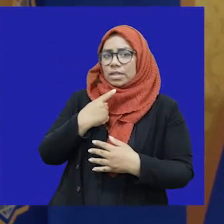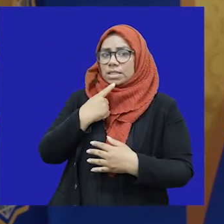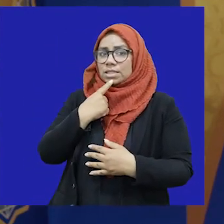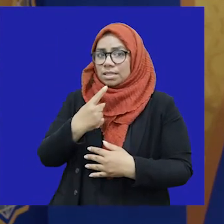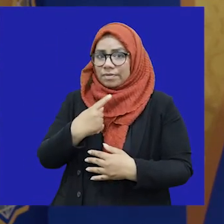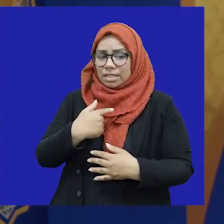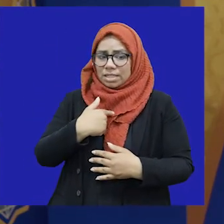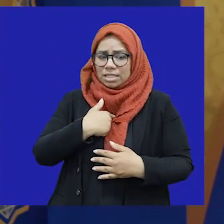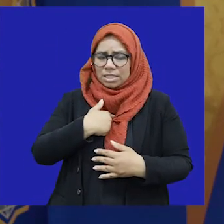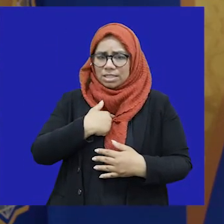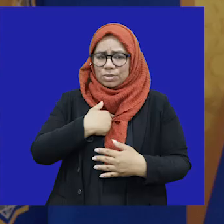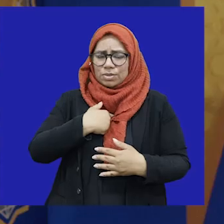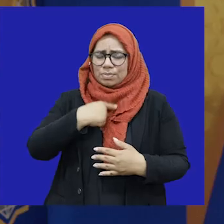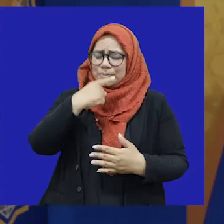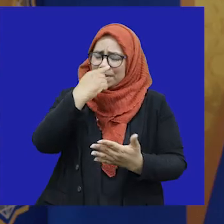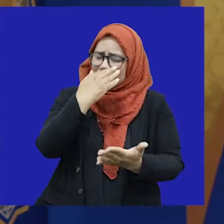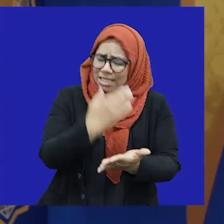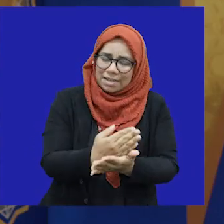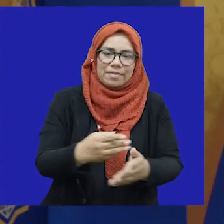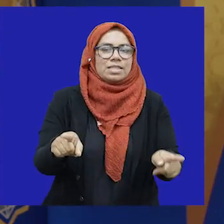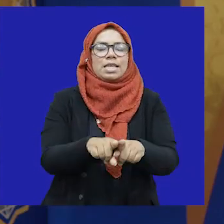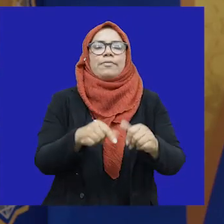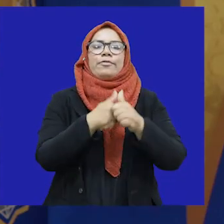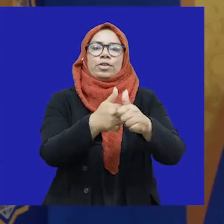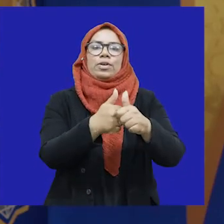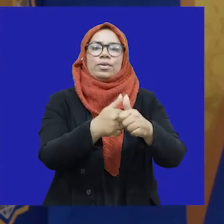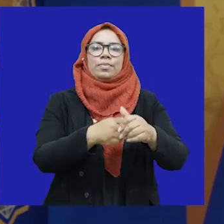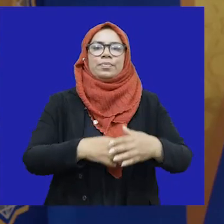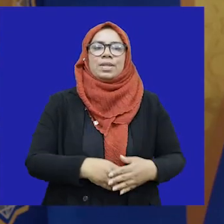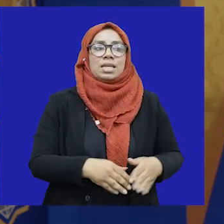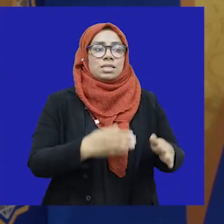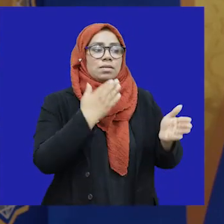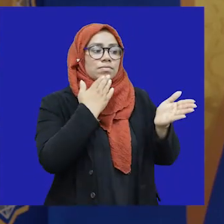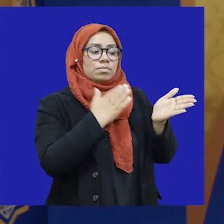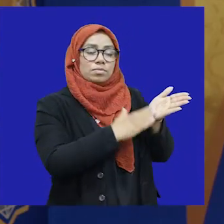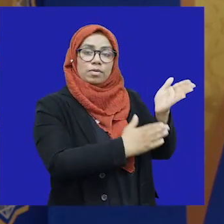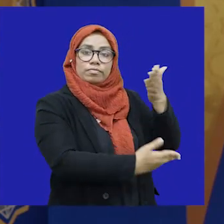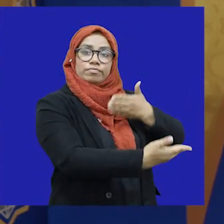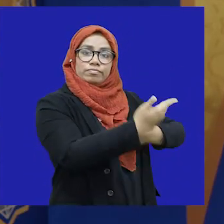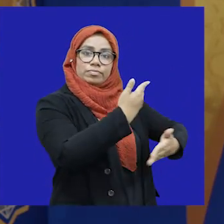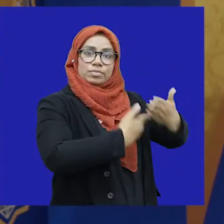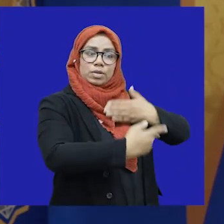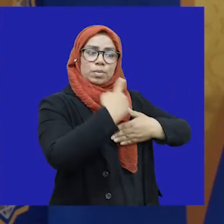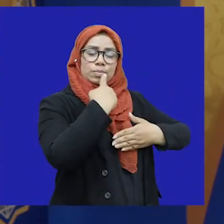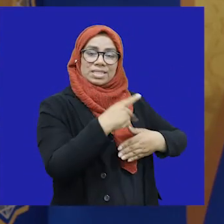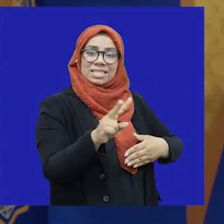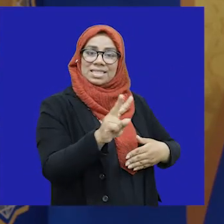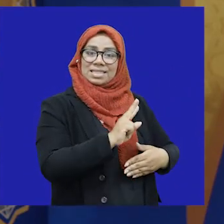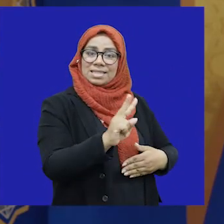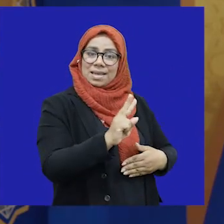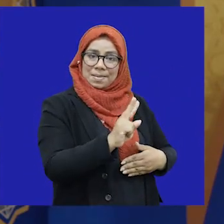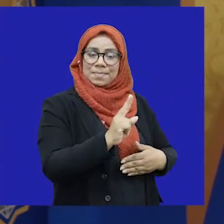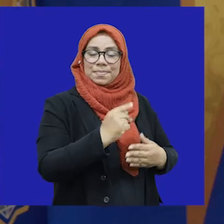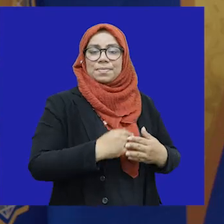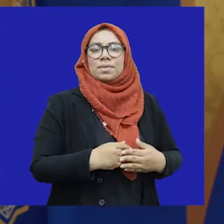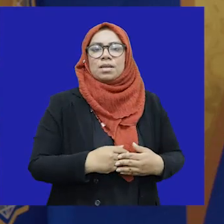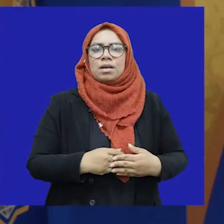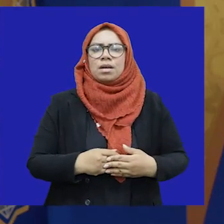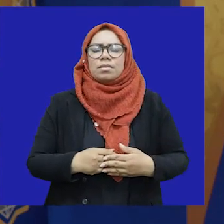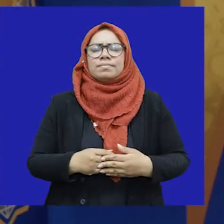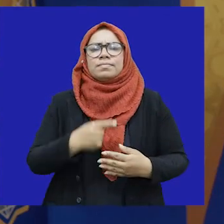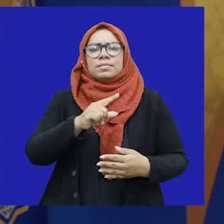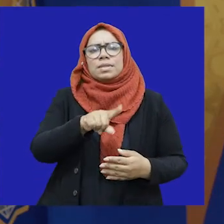needy. There are various definitions of poor and needy, or fuqara wal masakin, among the